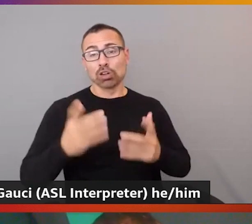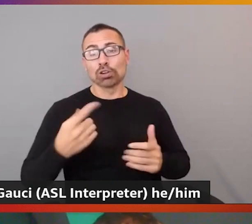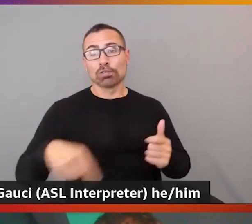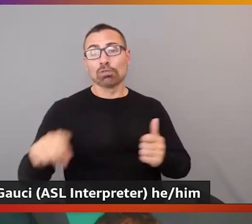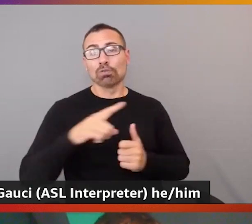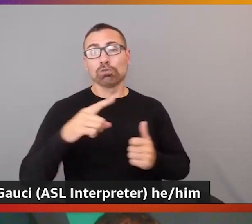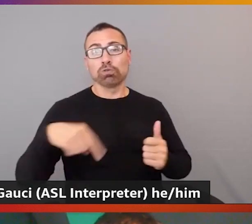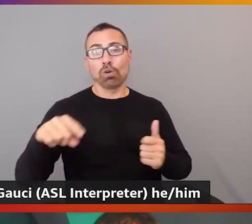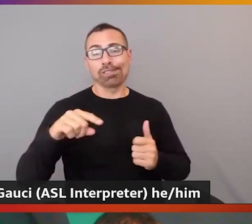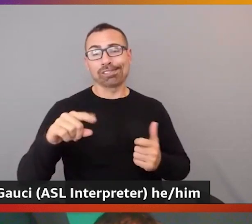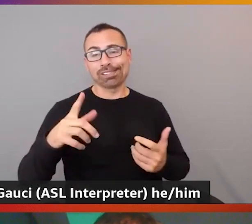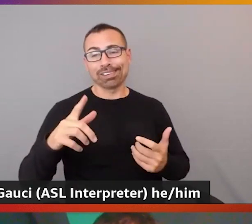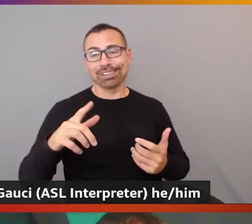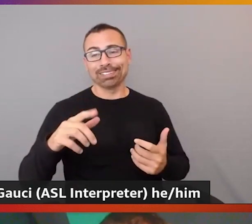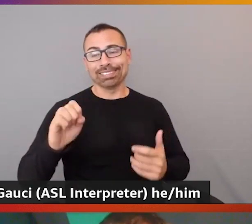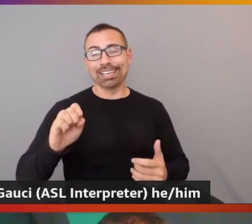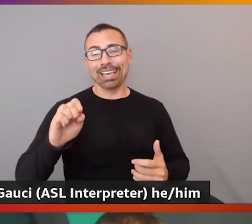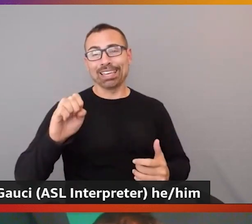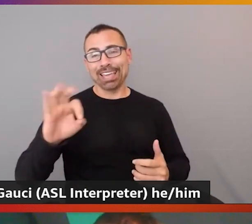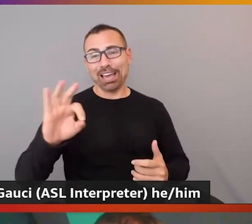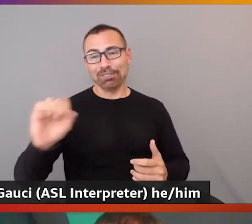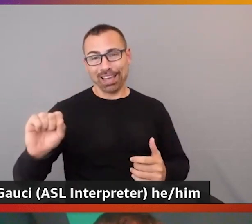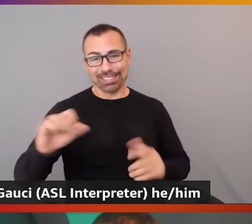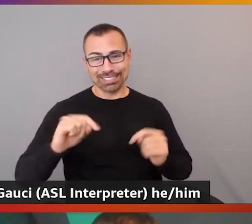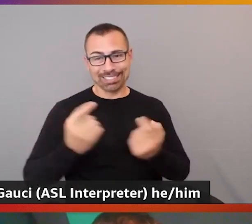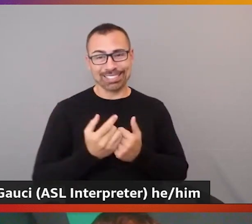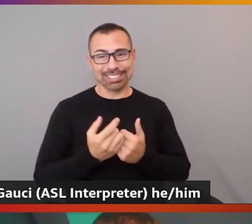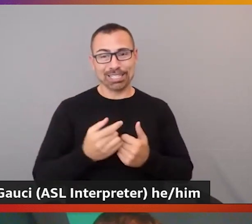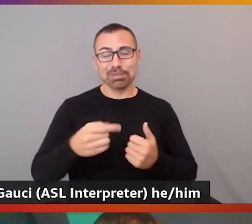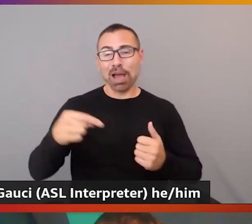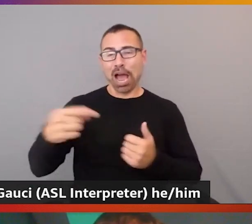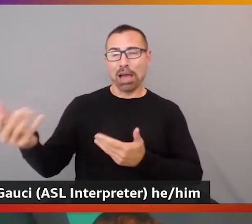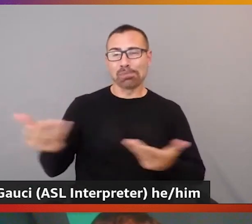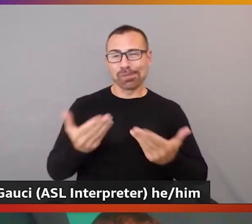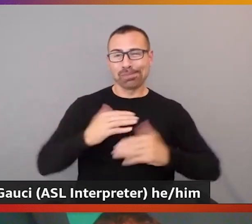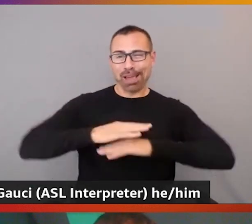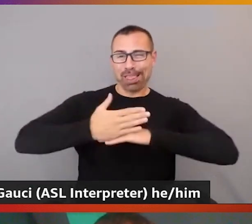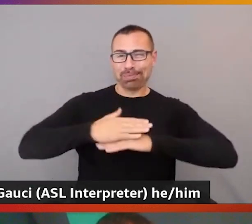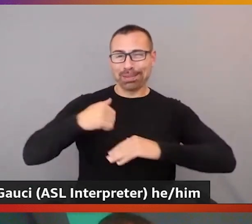this on-air session back from my hotel rooms just so that I can get some quiet spot.